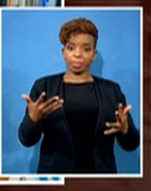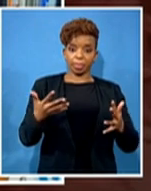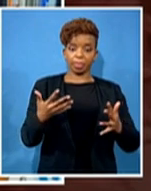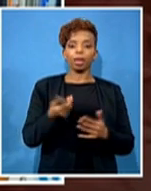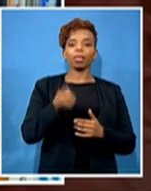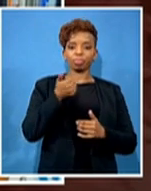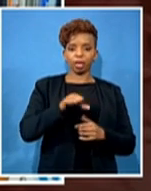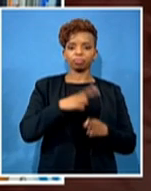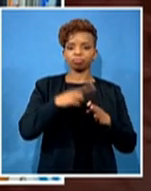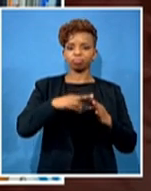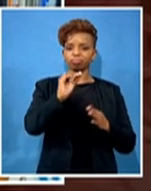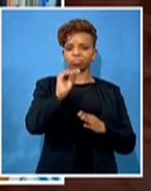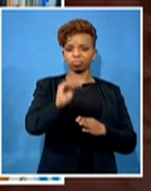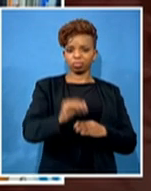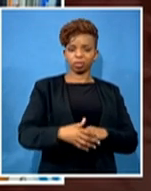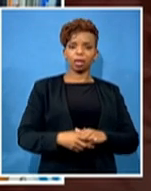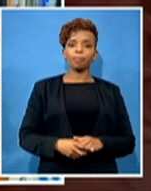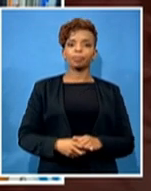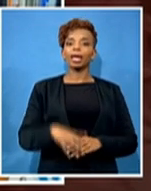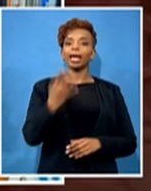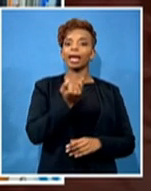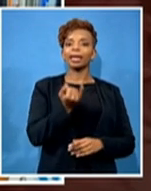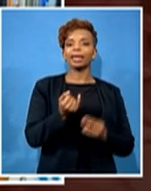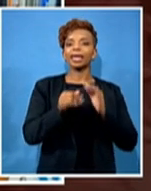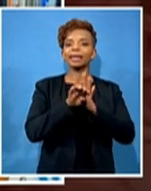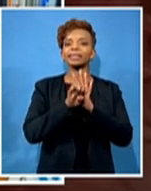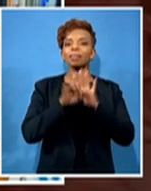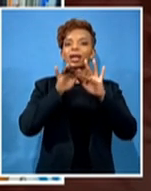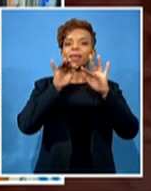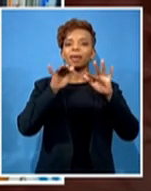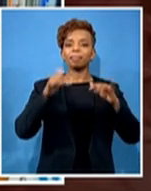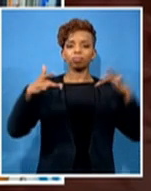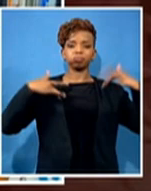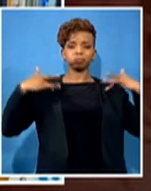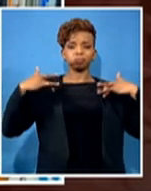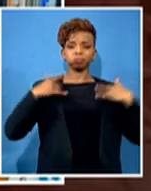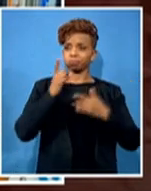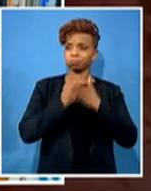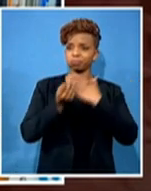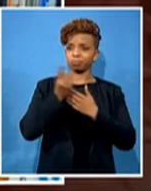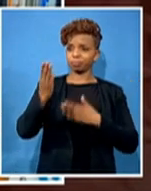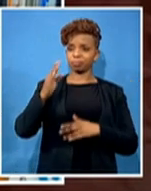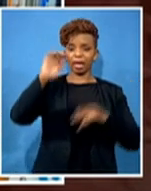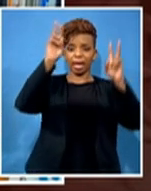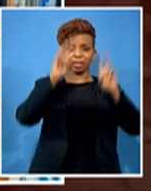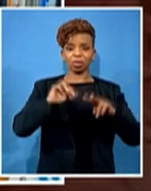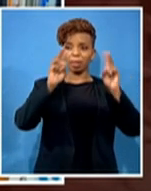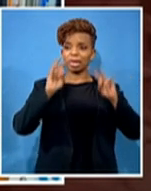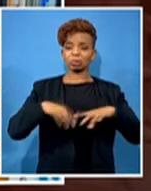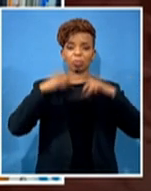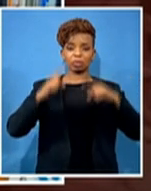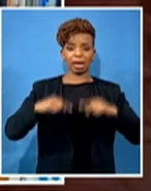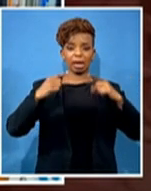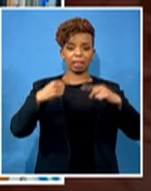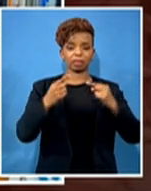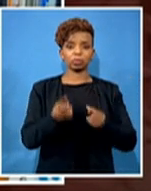were very worried about what was happening at Eskom struggled to get cash, and the government eventually had to step in,